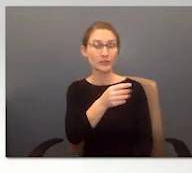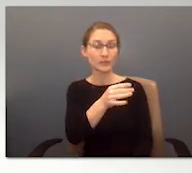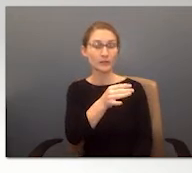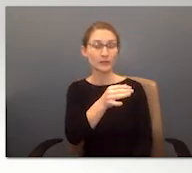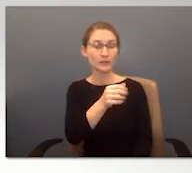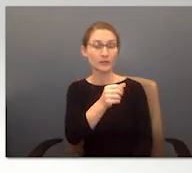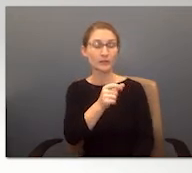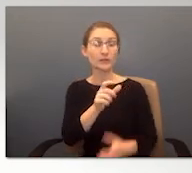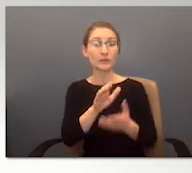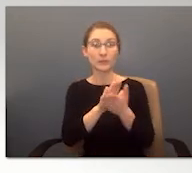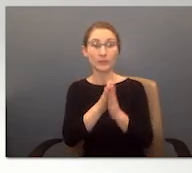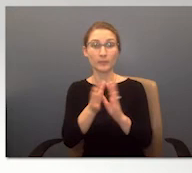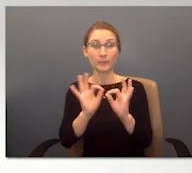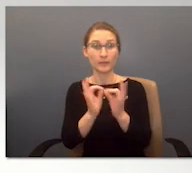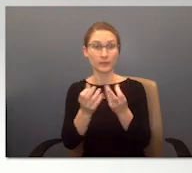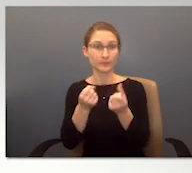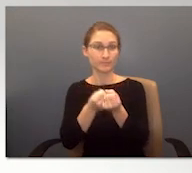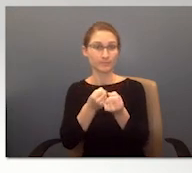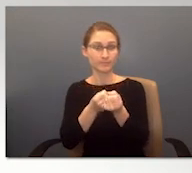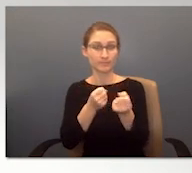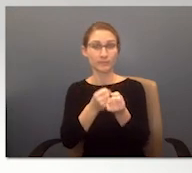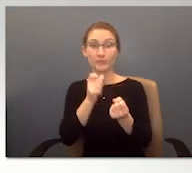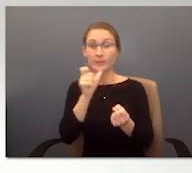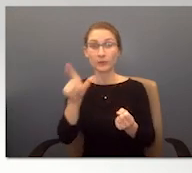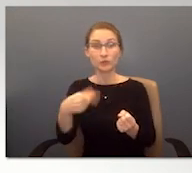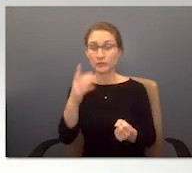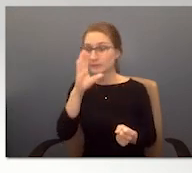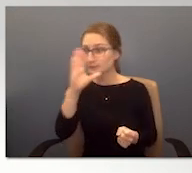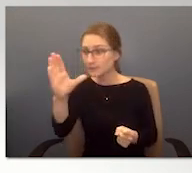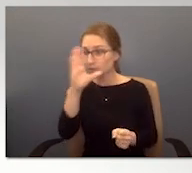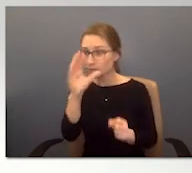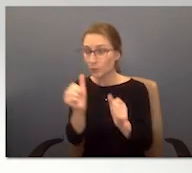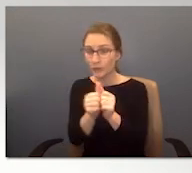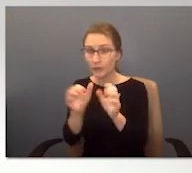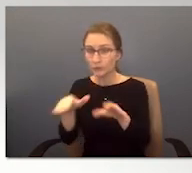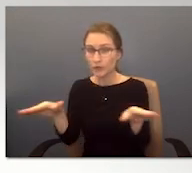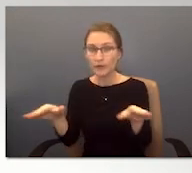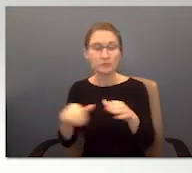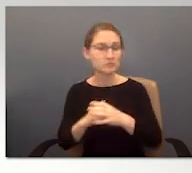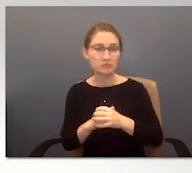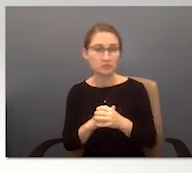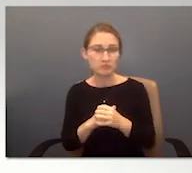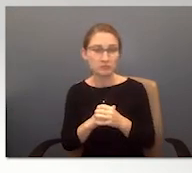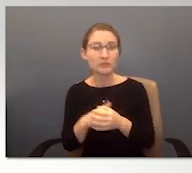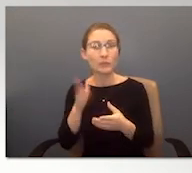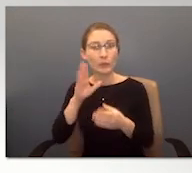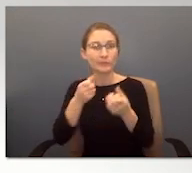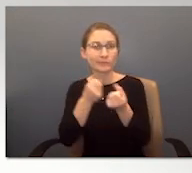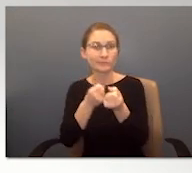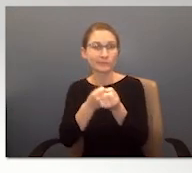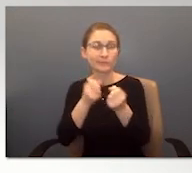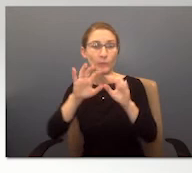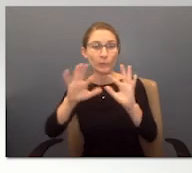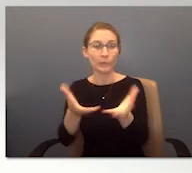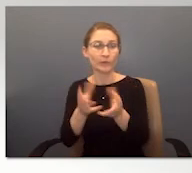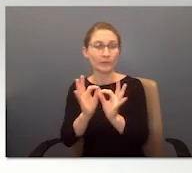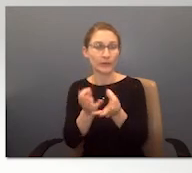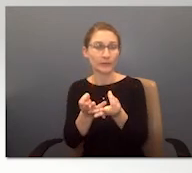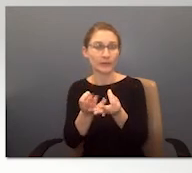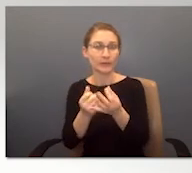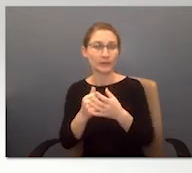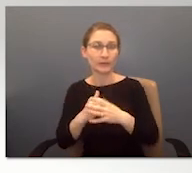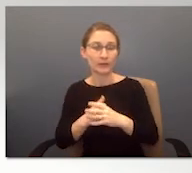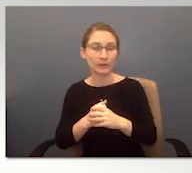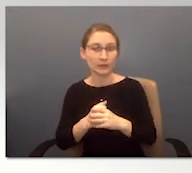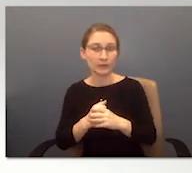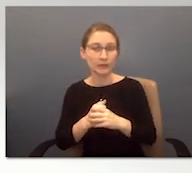really is important that you turn the TV off and get this book out. And here's what you can do with the book, even with a 6-month-old. Look what they can do if you just, no one ever did that for